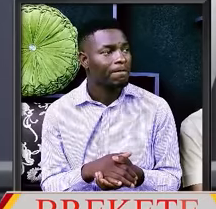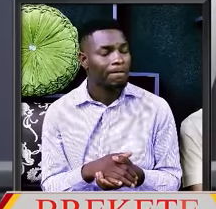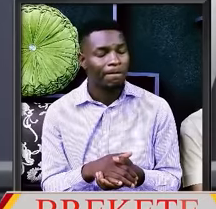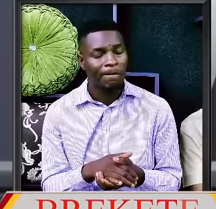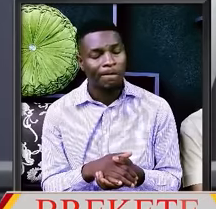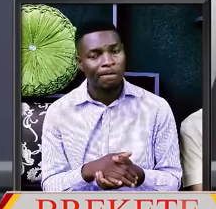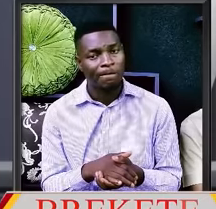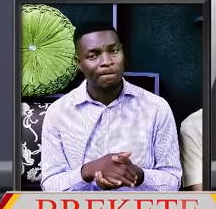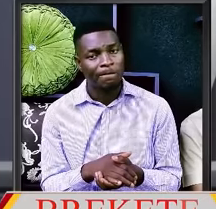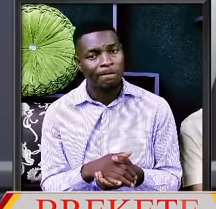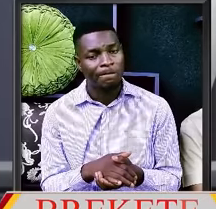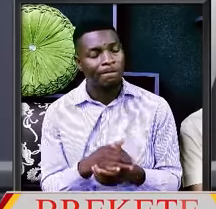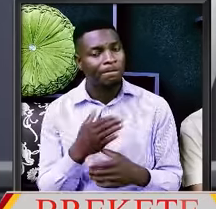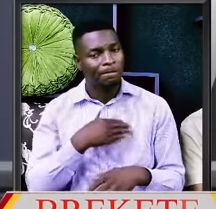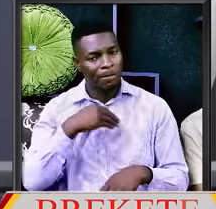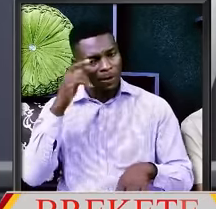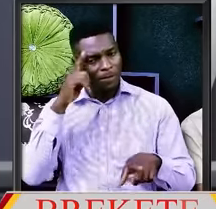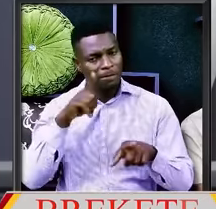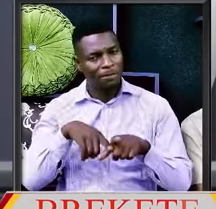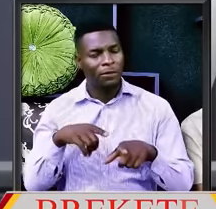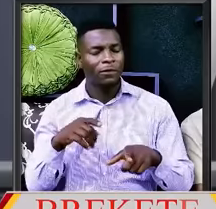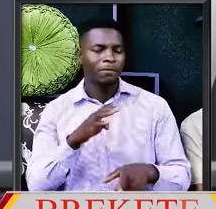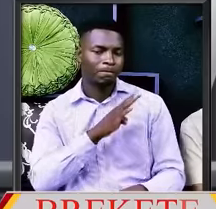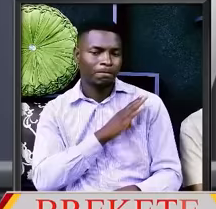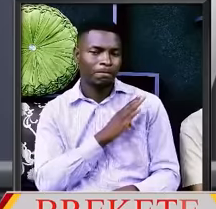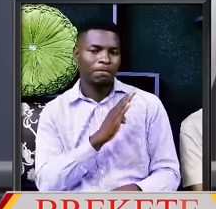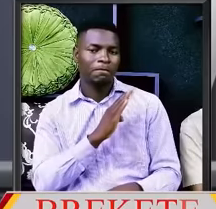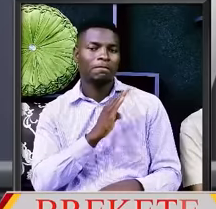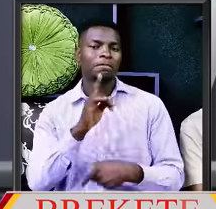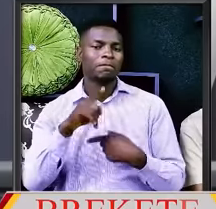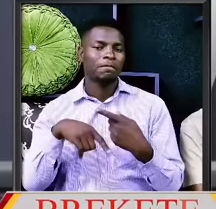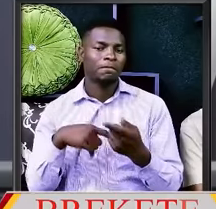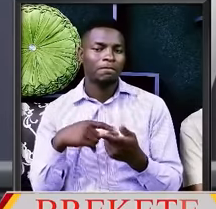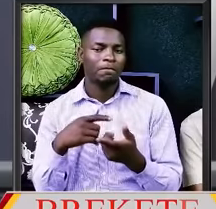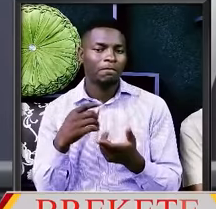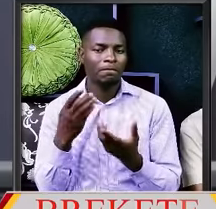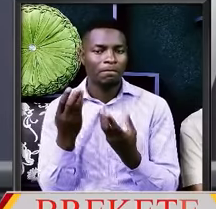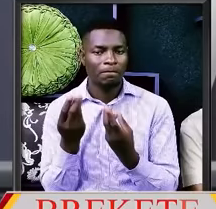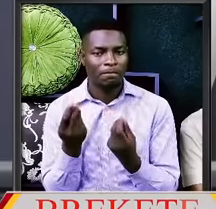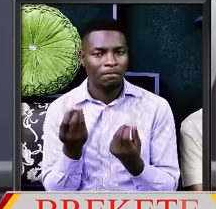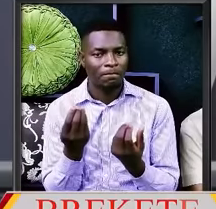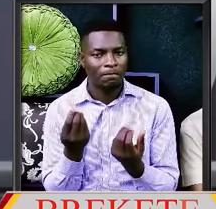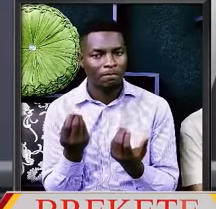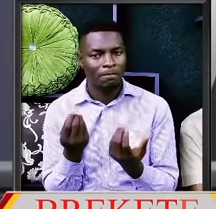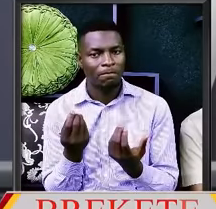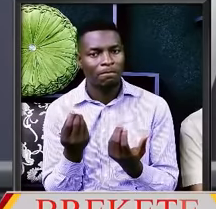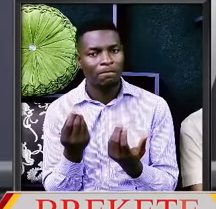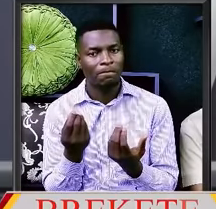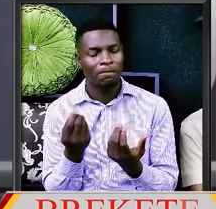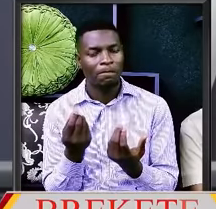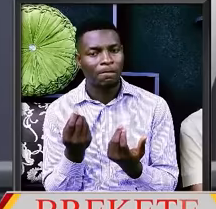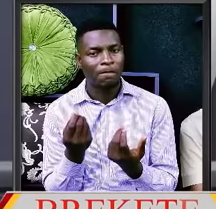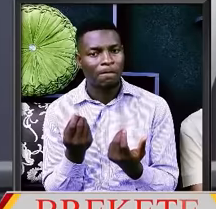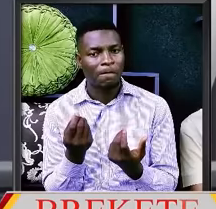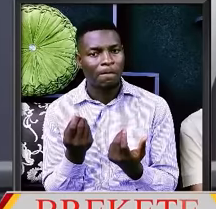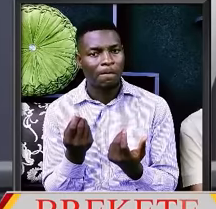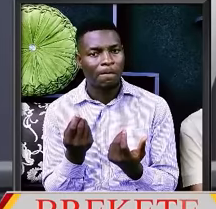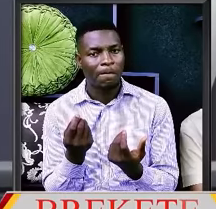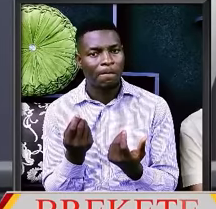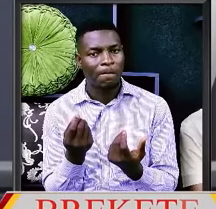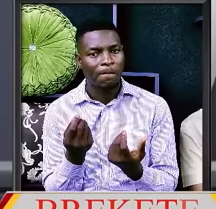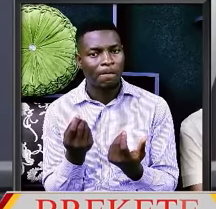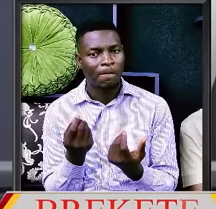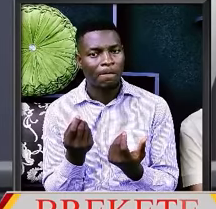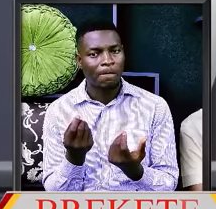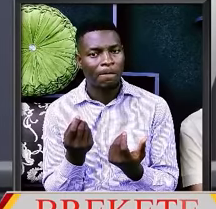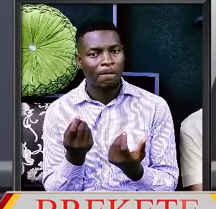go, gather courage, can't go the land, go put pan front for there. And chief can't tell us to go come out the pan front.